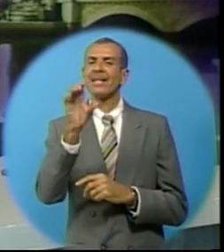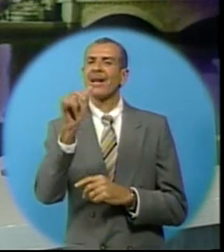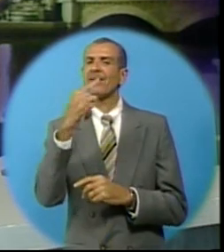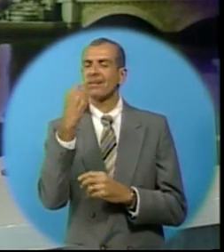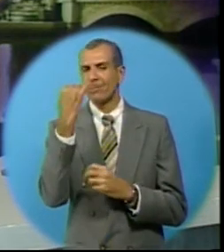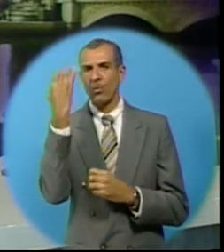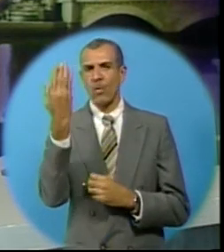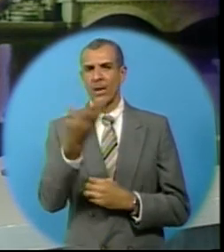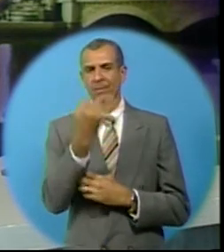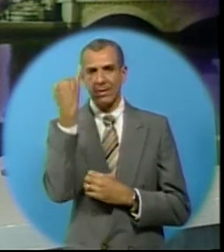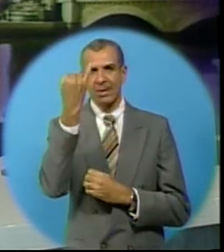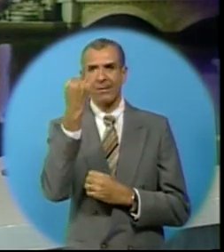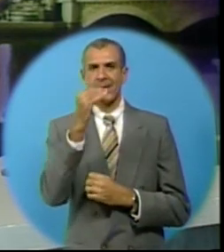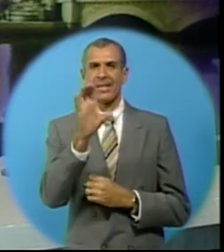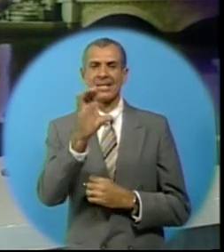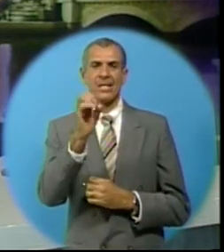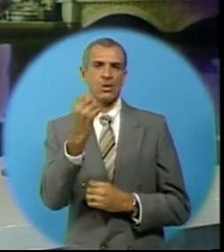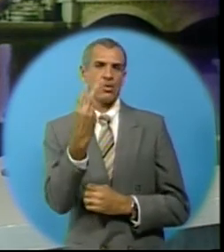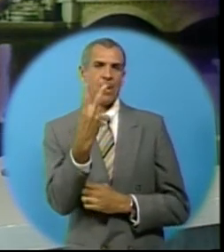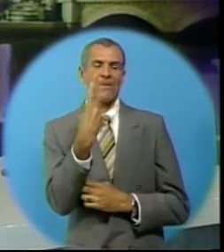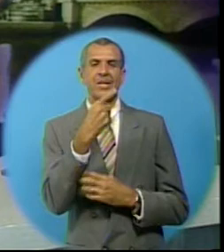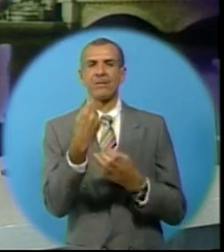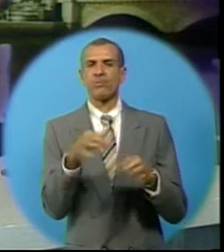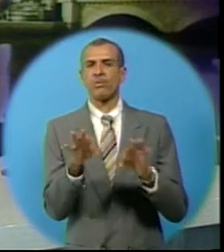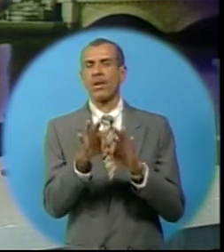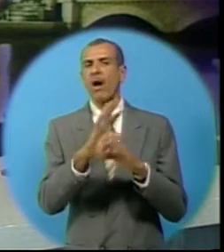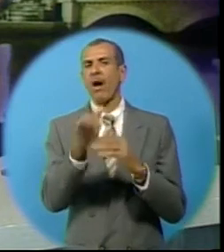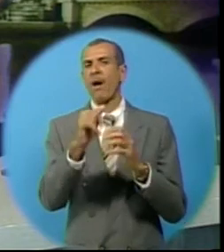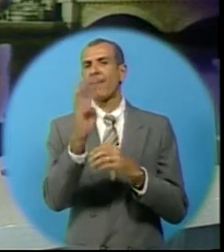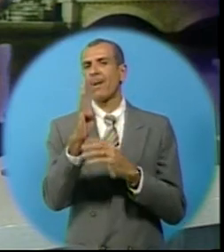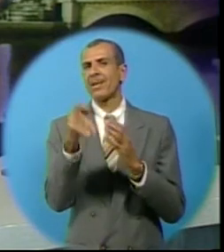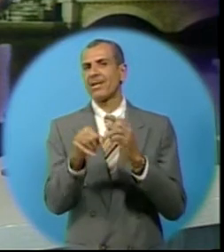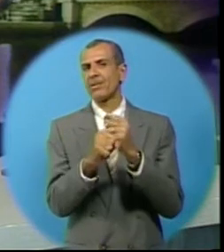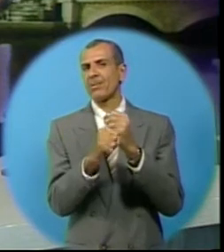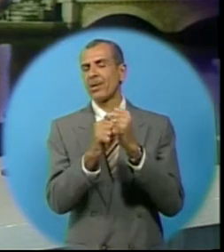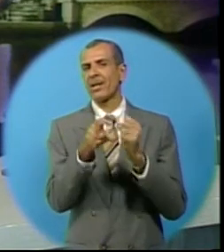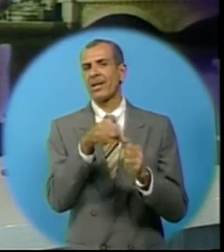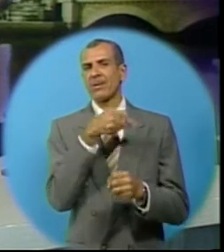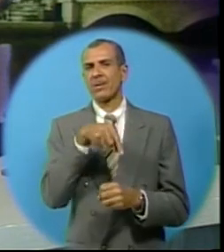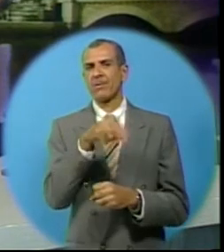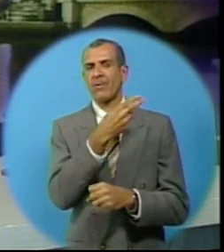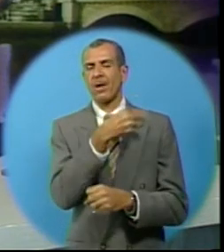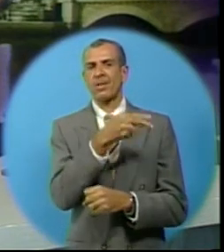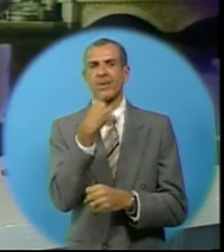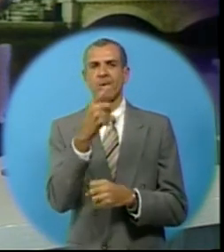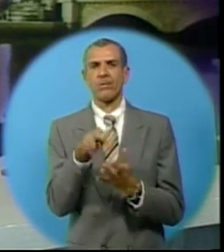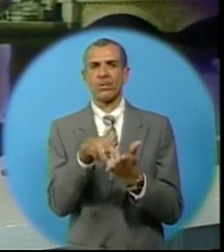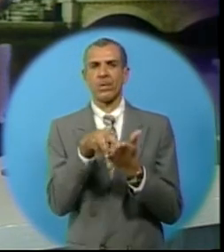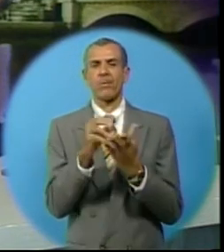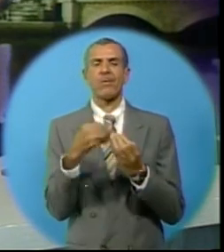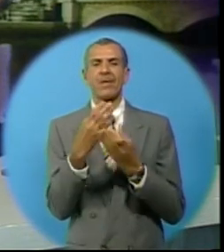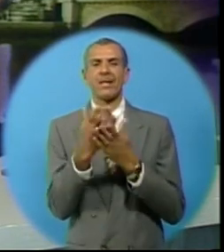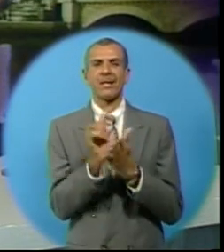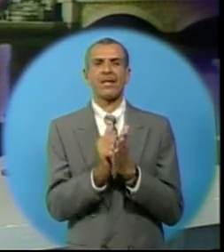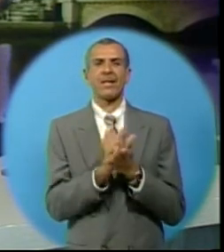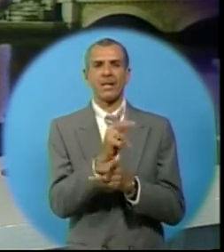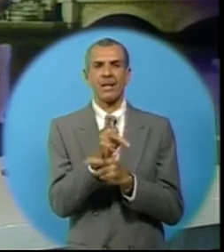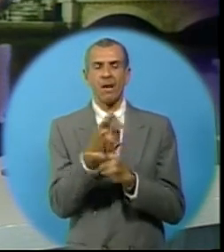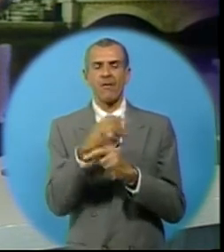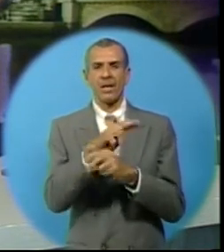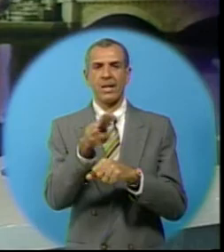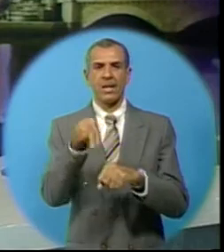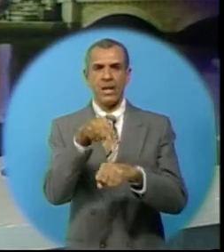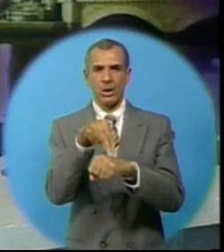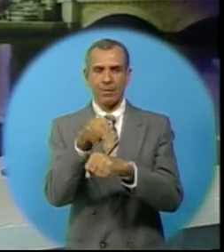initiative for Ward C12, noting that it's vital that all Barbadians support the QEH in its mandate of providing health care for the